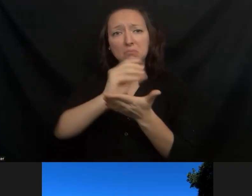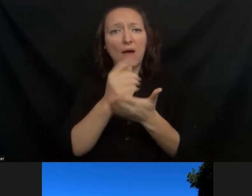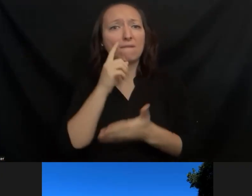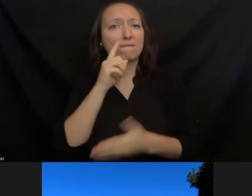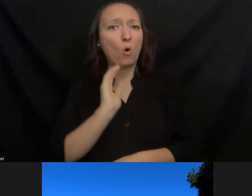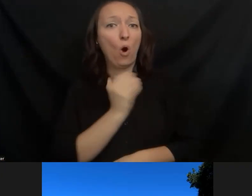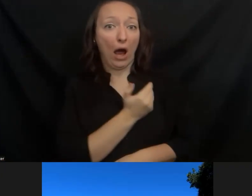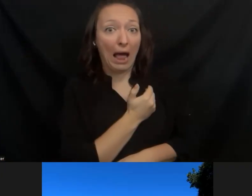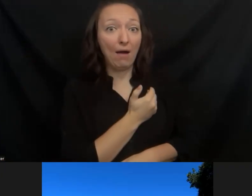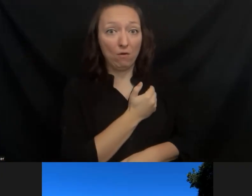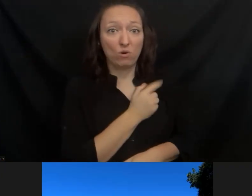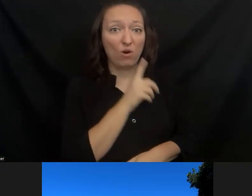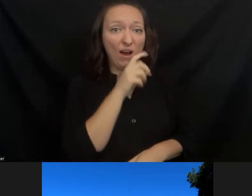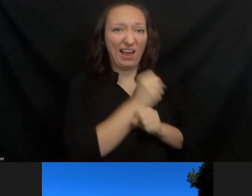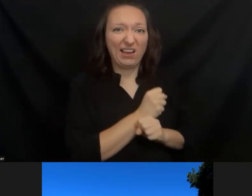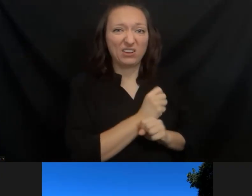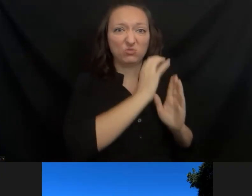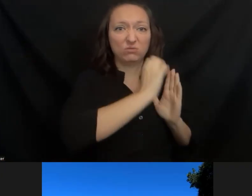Thank you. Yep.